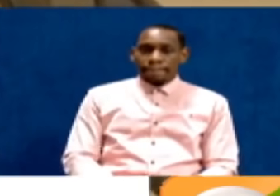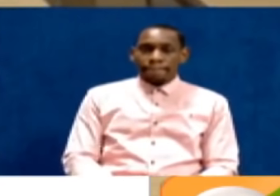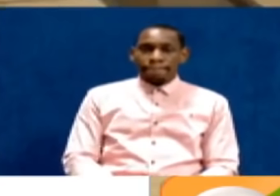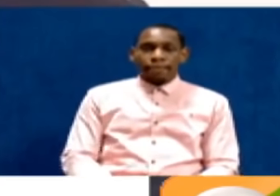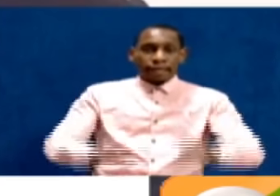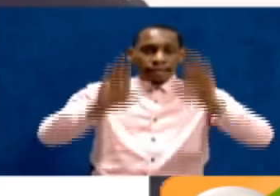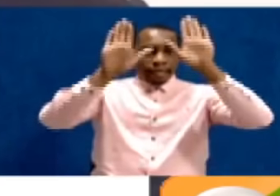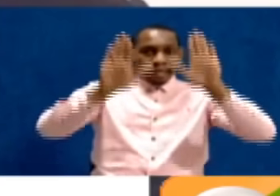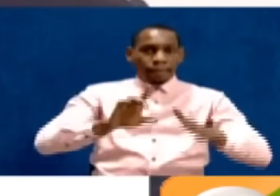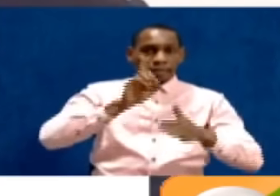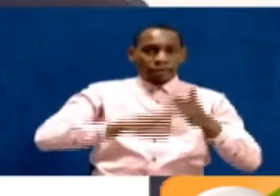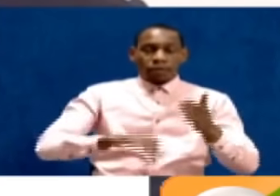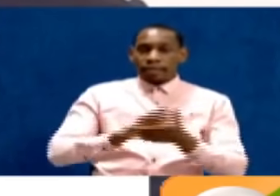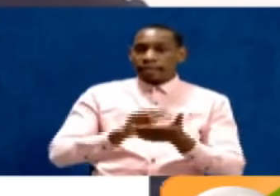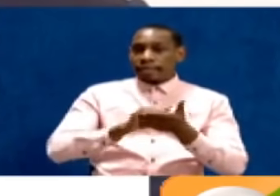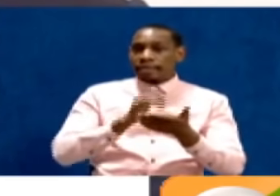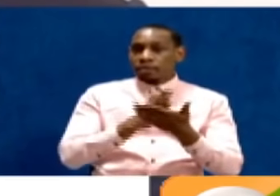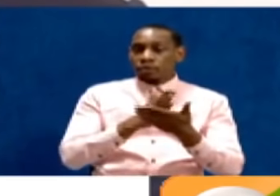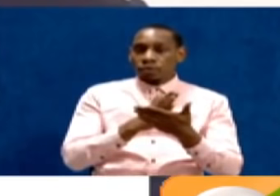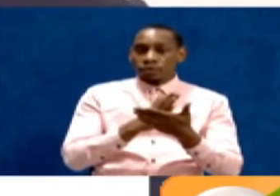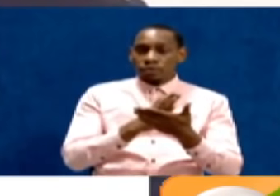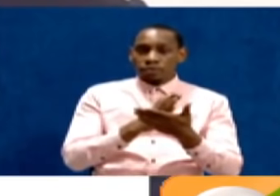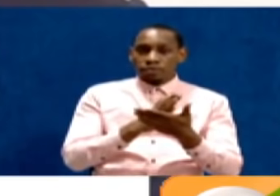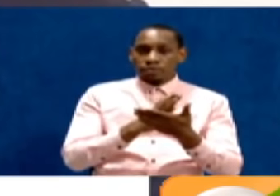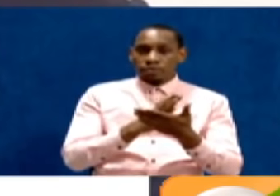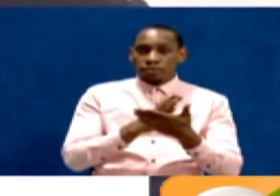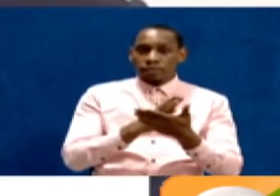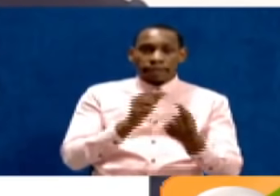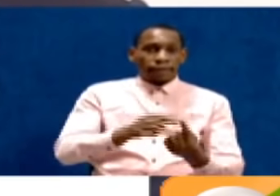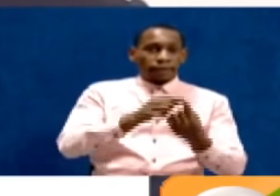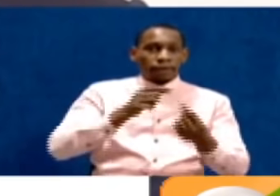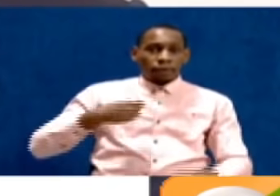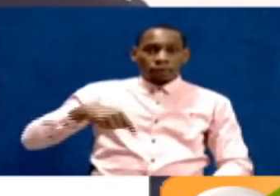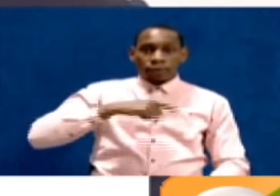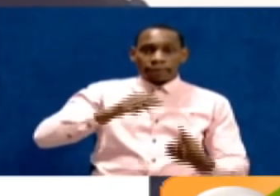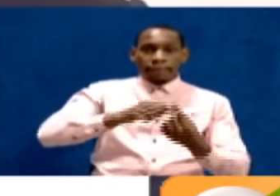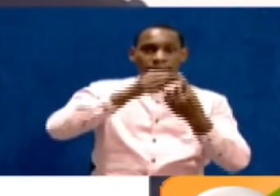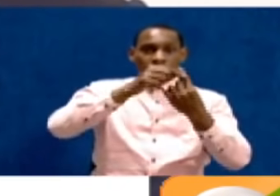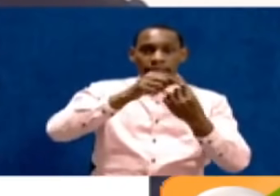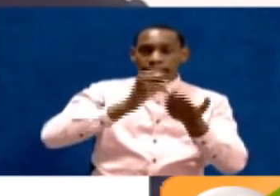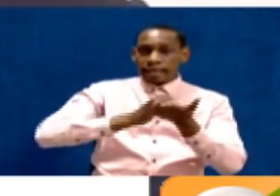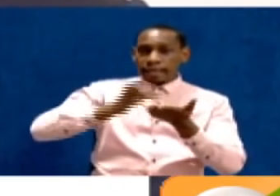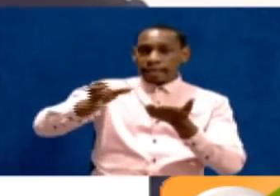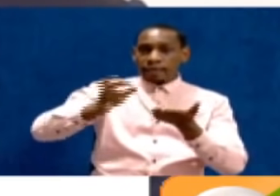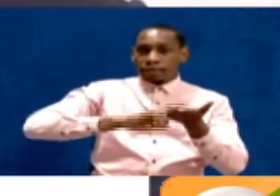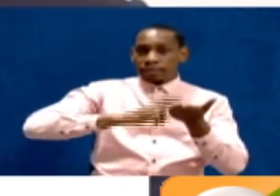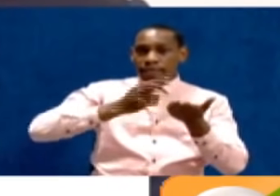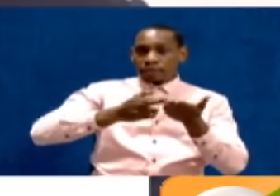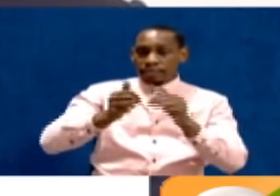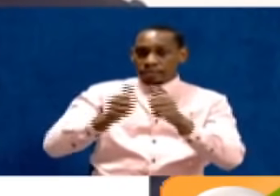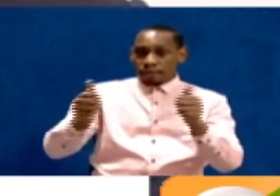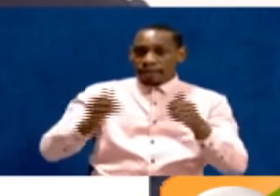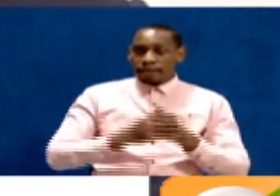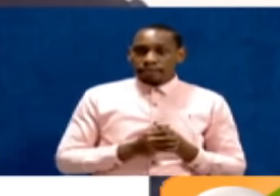critical is to actually make sure that we prioritize the allocation of our resources